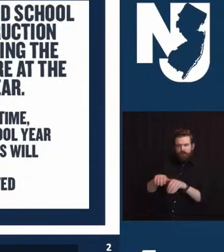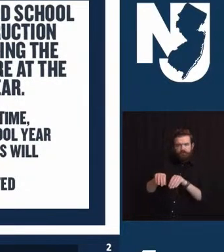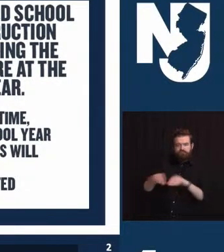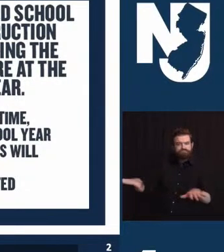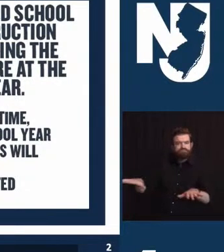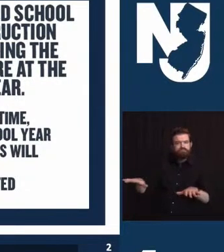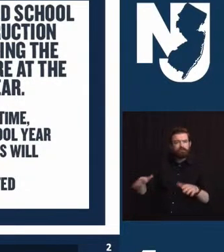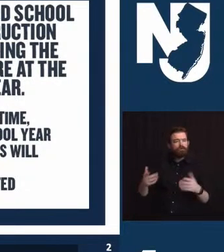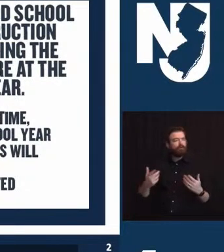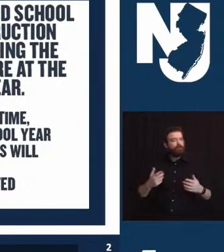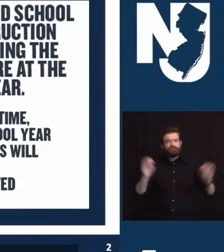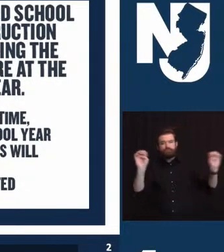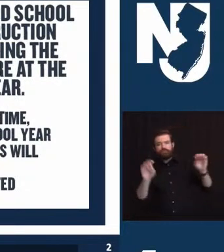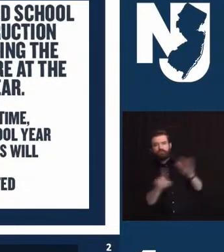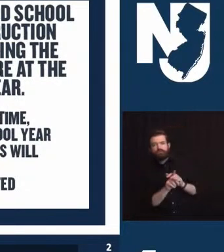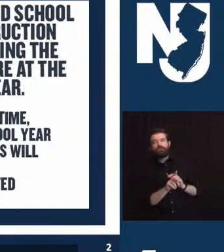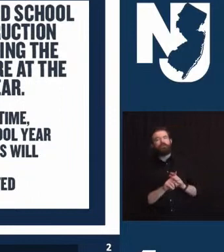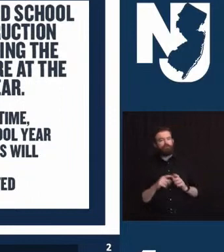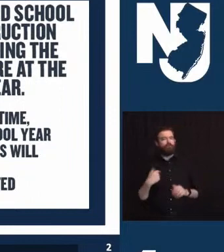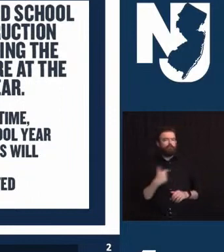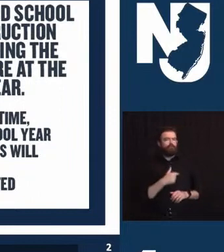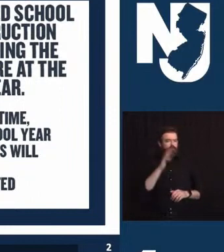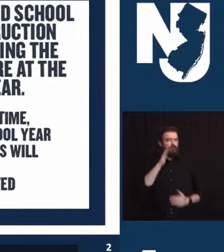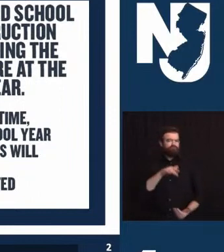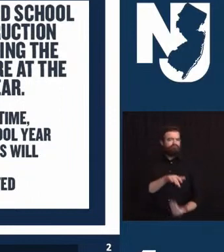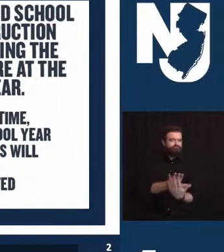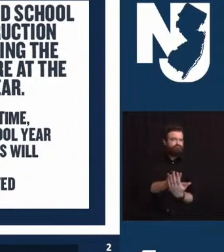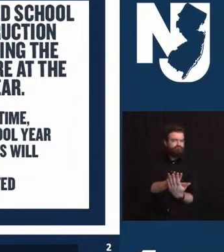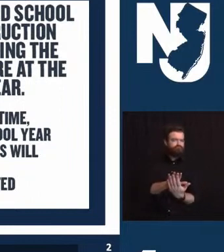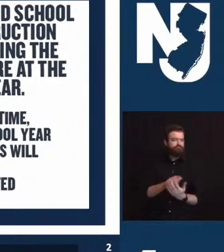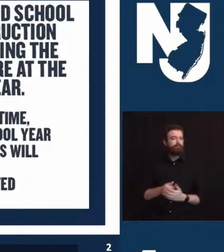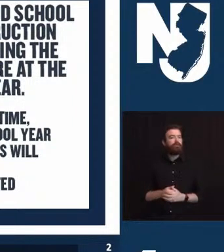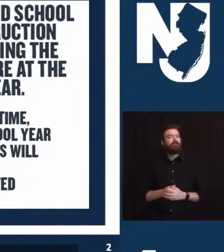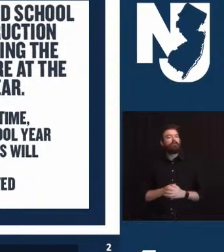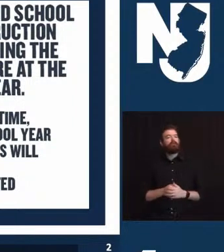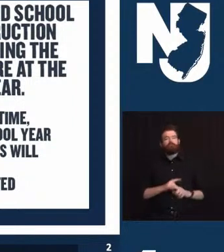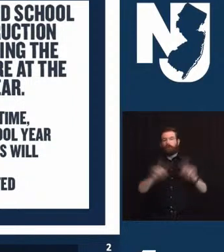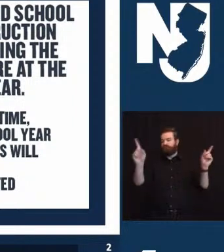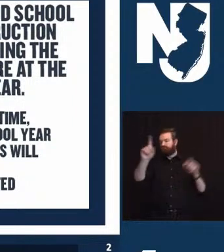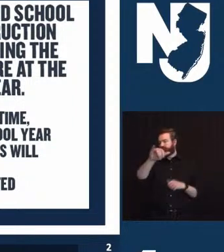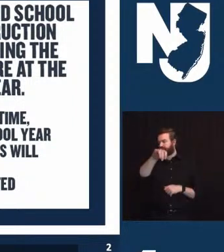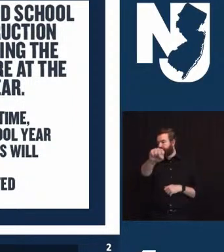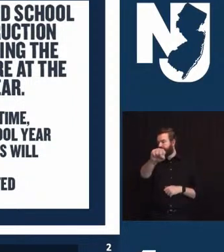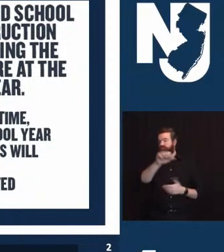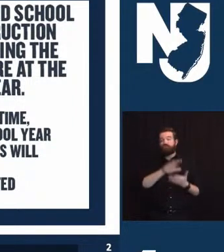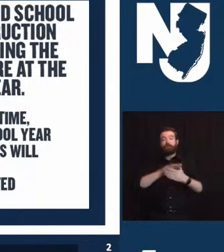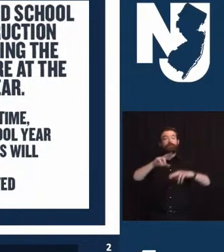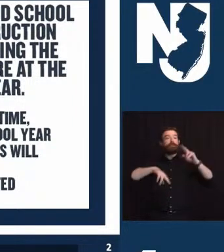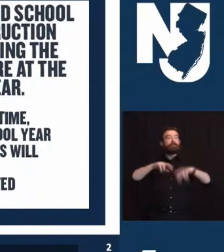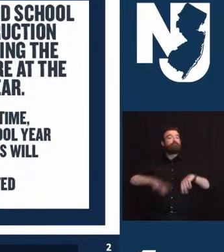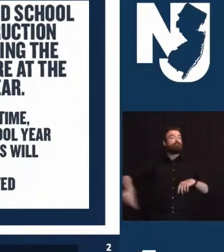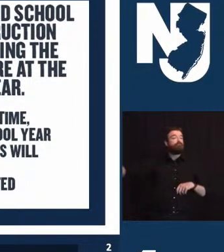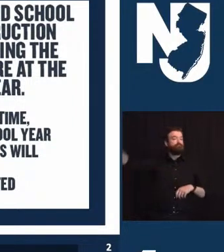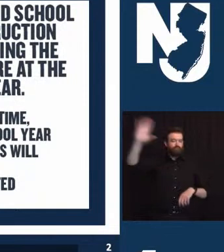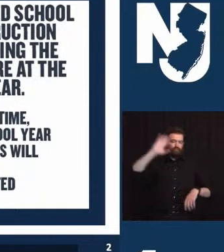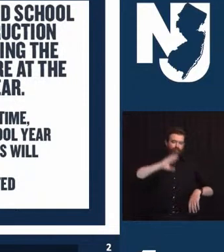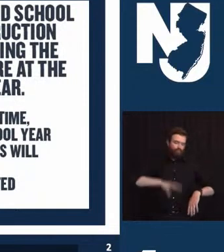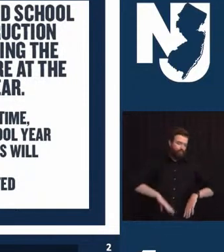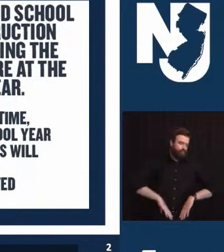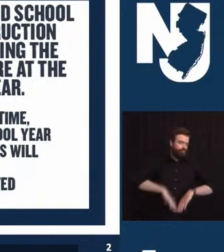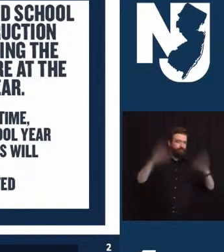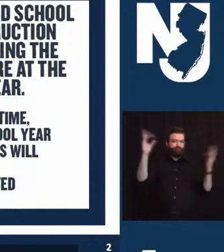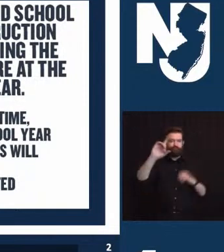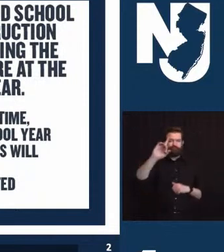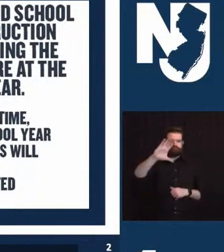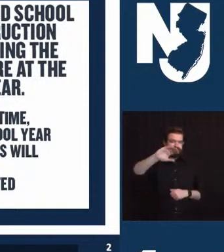Otherwise, buildings will be fully open. And this decision will have no impact on summer school